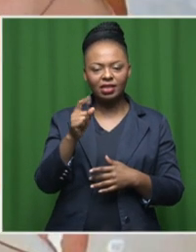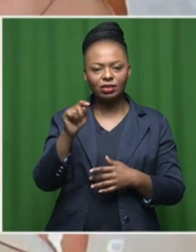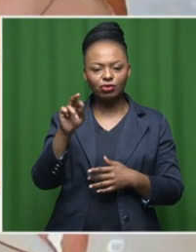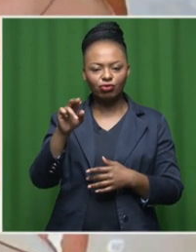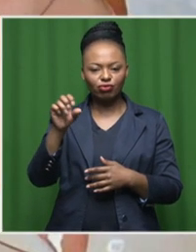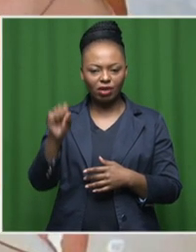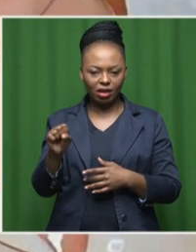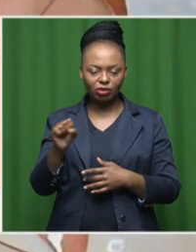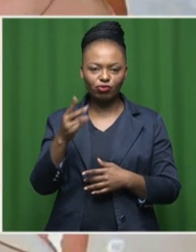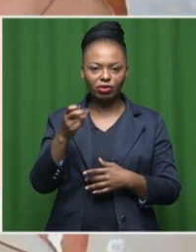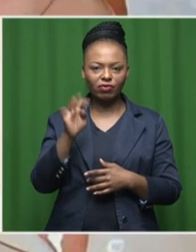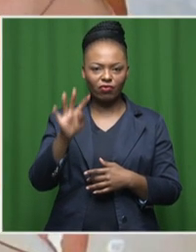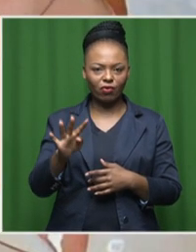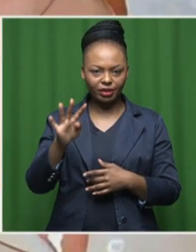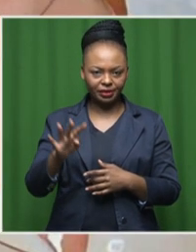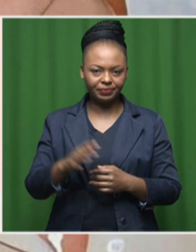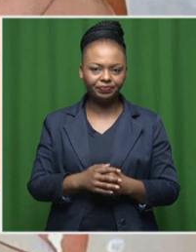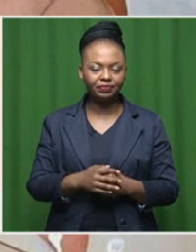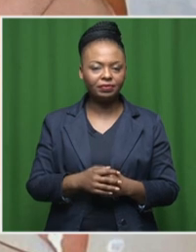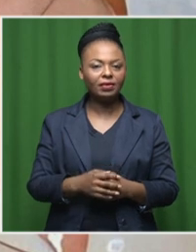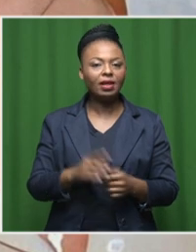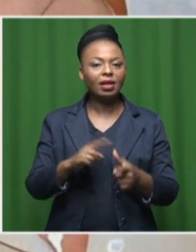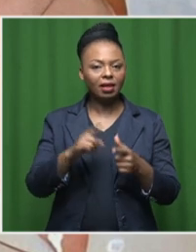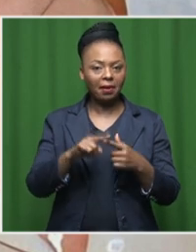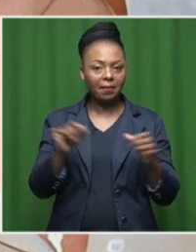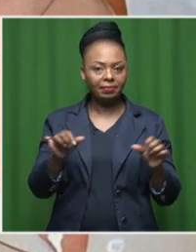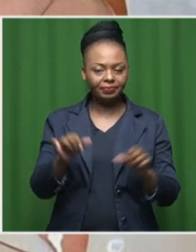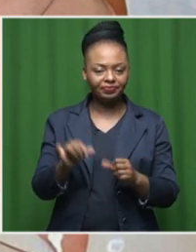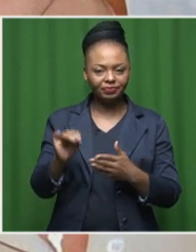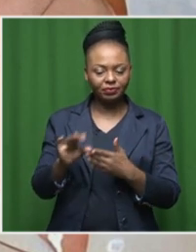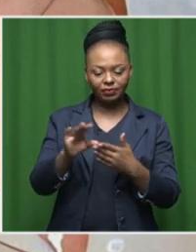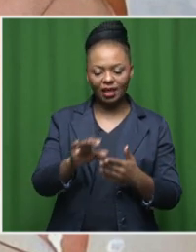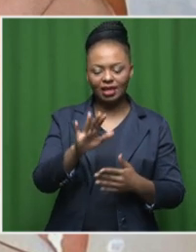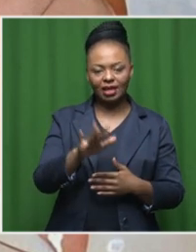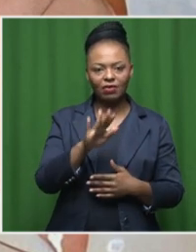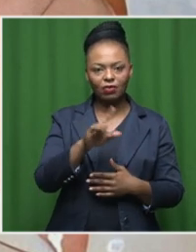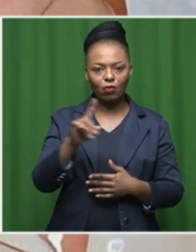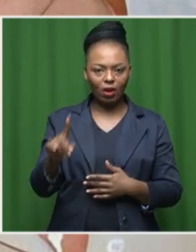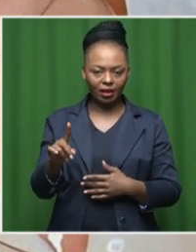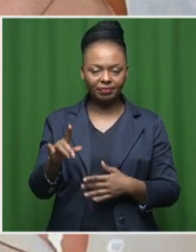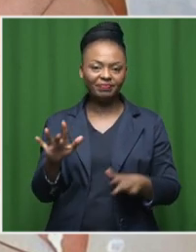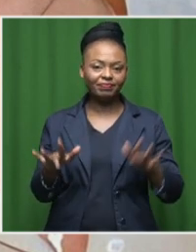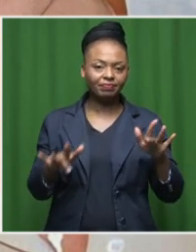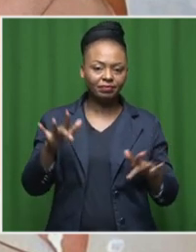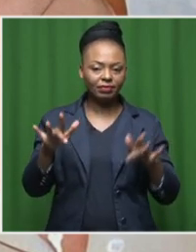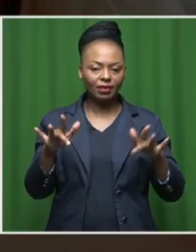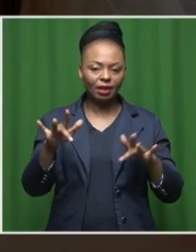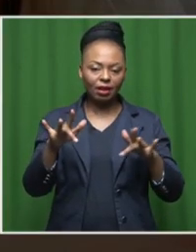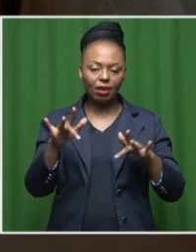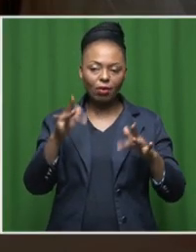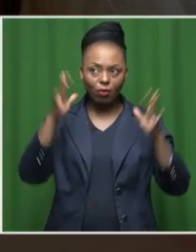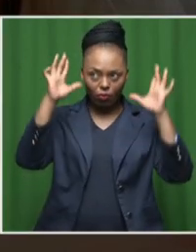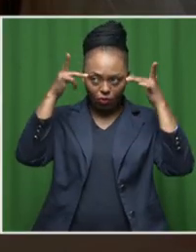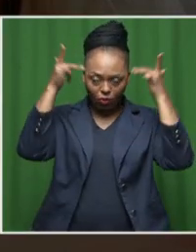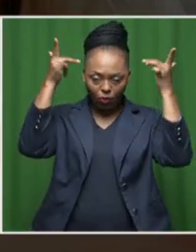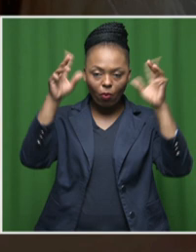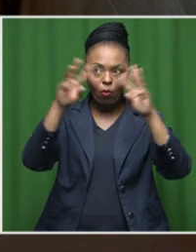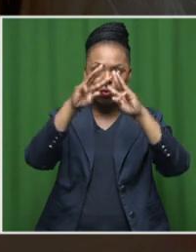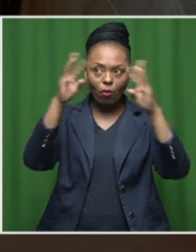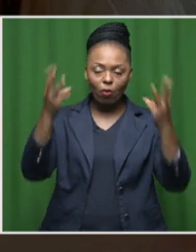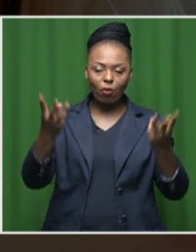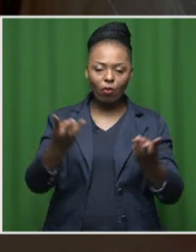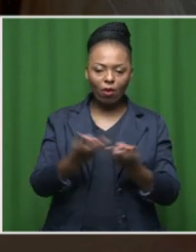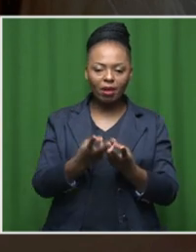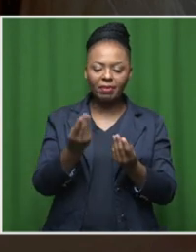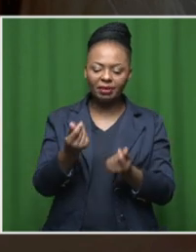founded, though, in 1951, Miss World, which is, of course, one of the most longest established global pageants, has raised